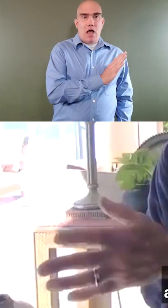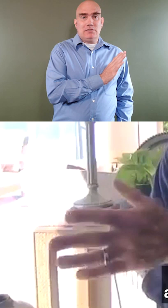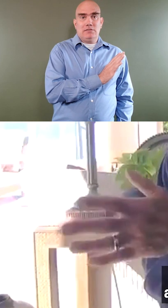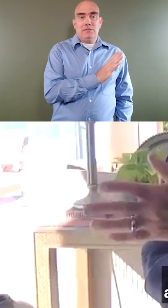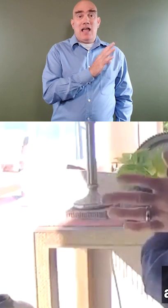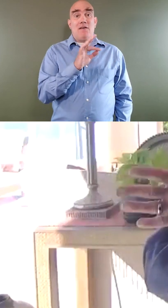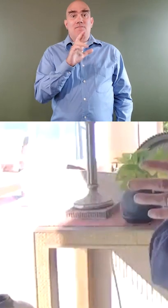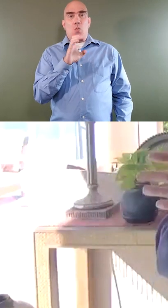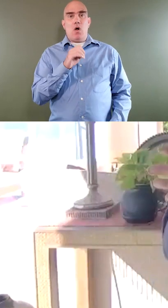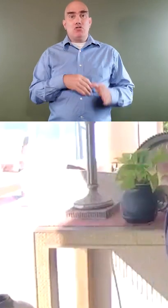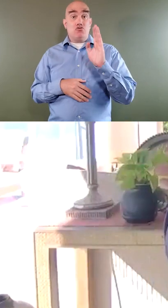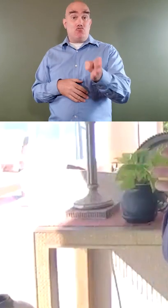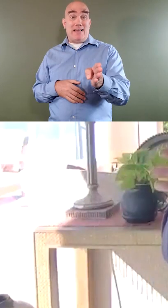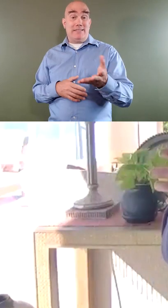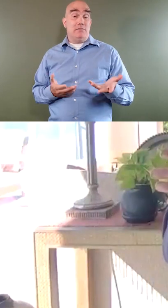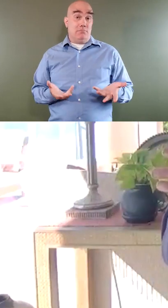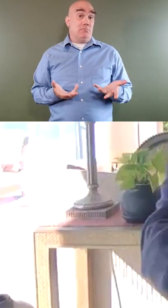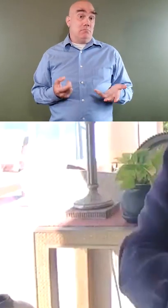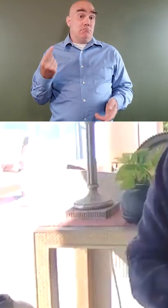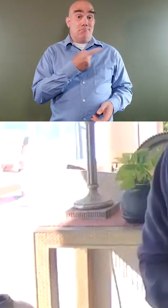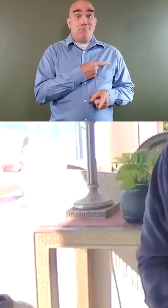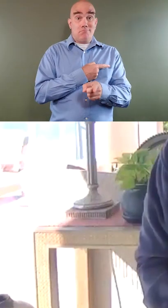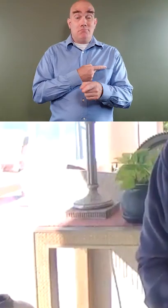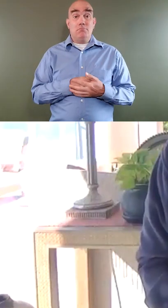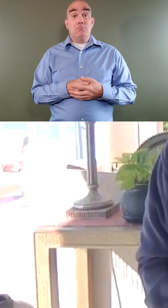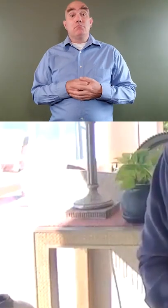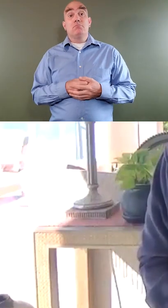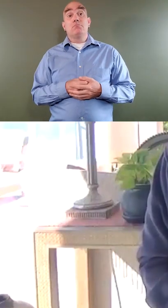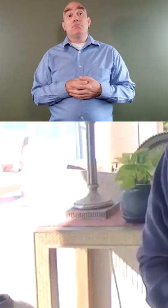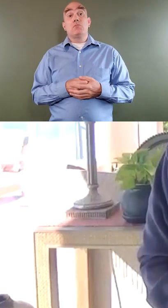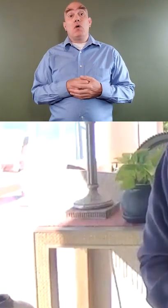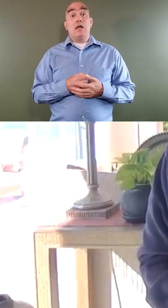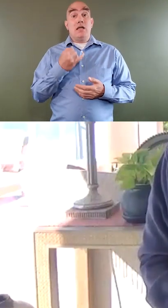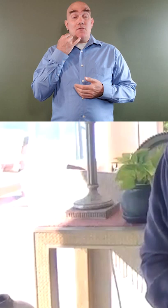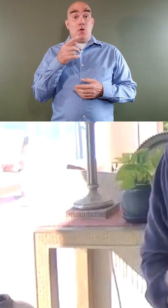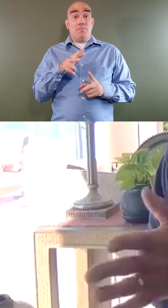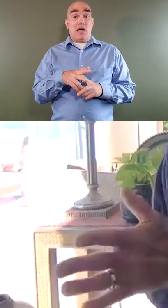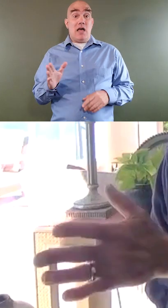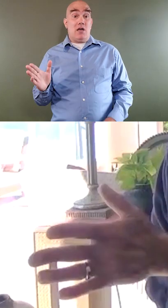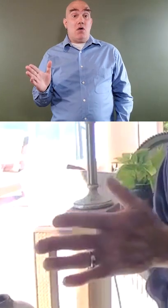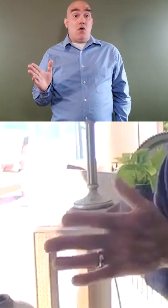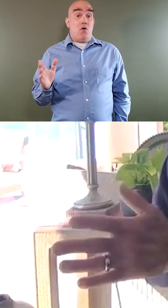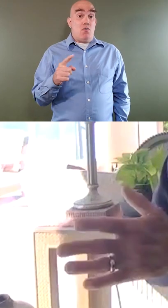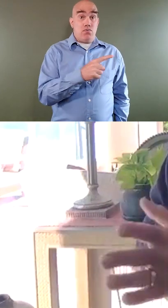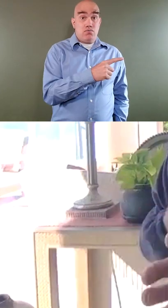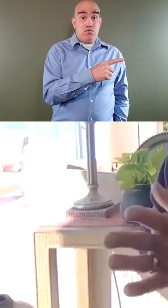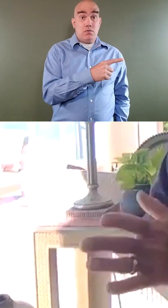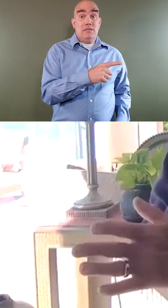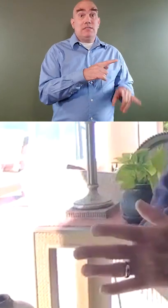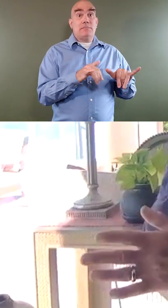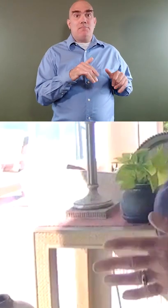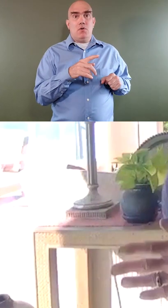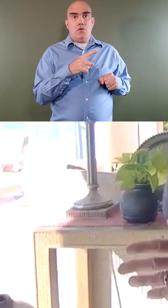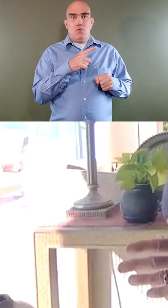across and applying a force straight. So we're applying a force over to the right at the same time that